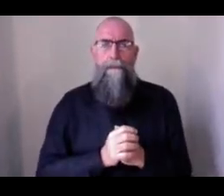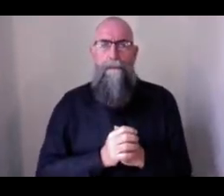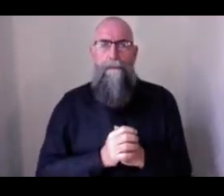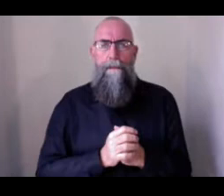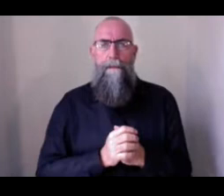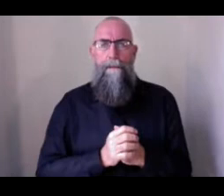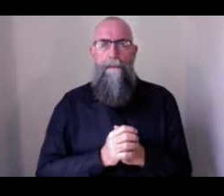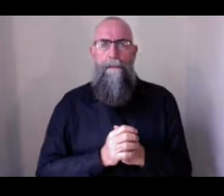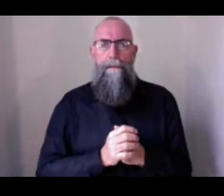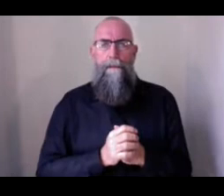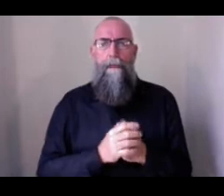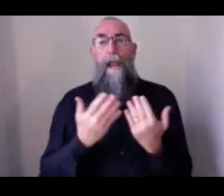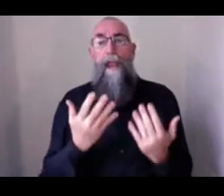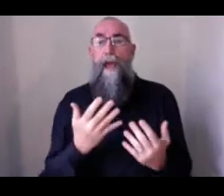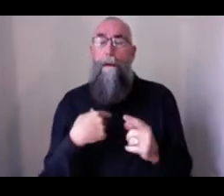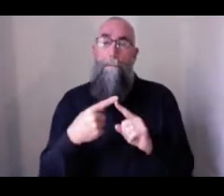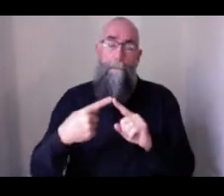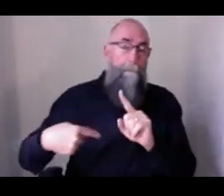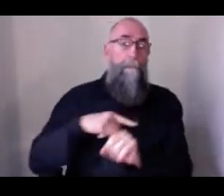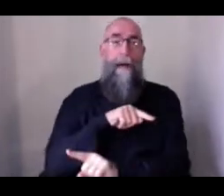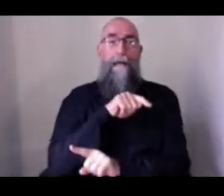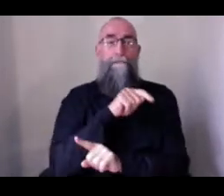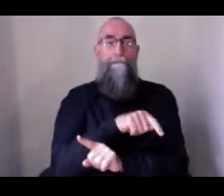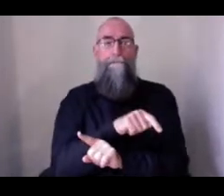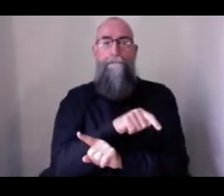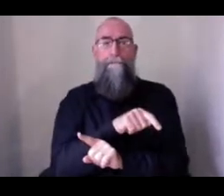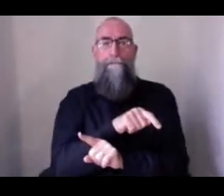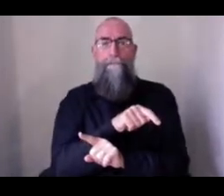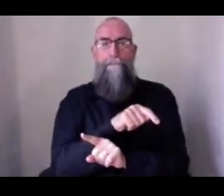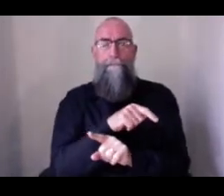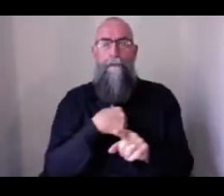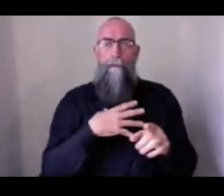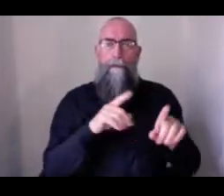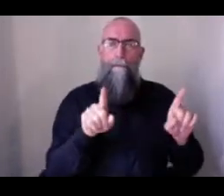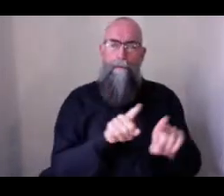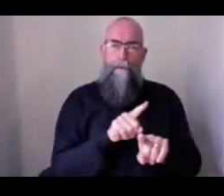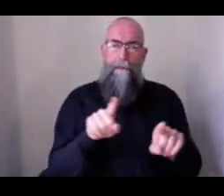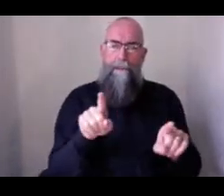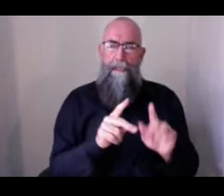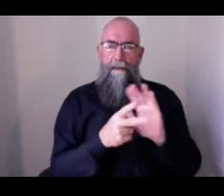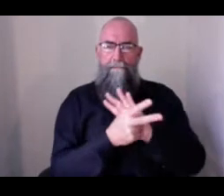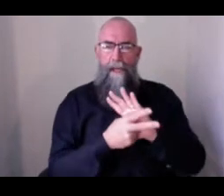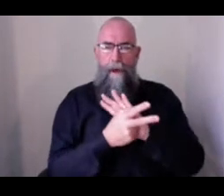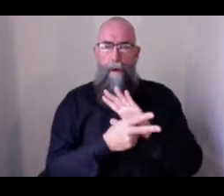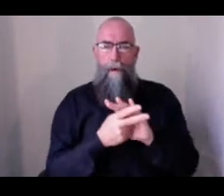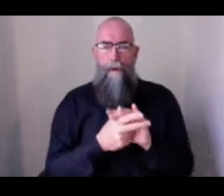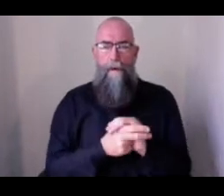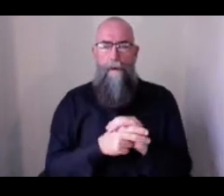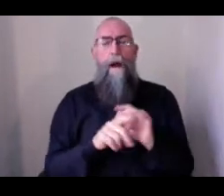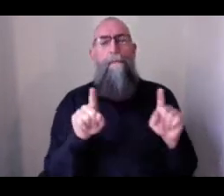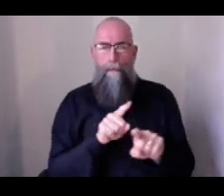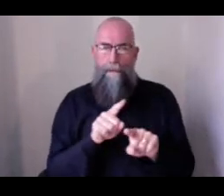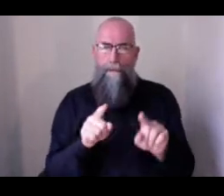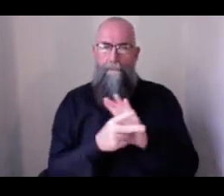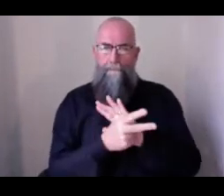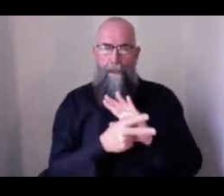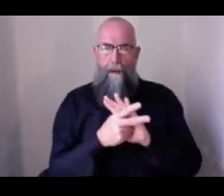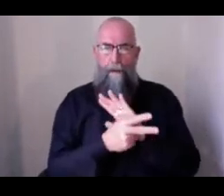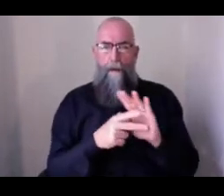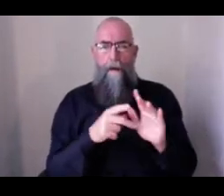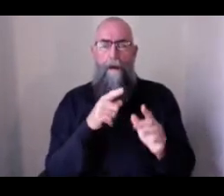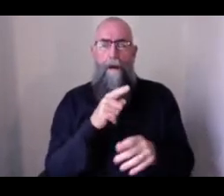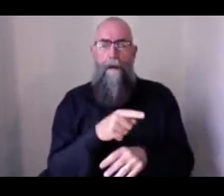So going back to the music video, about the music video, what happens, it's just not a video